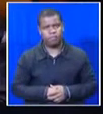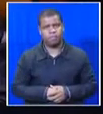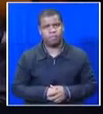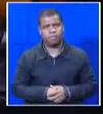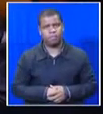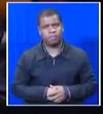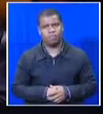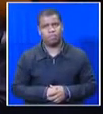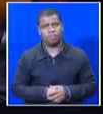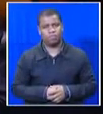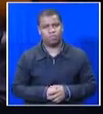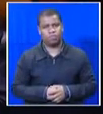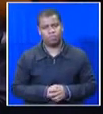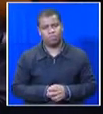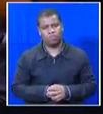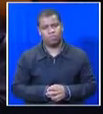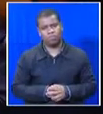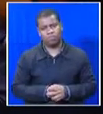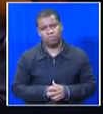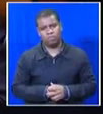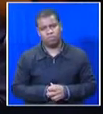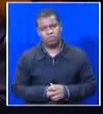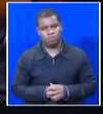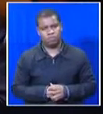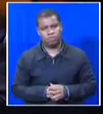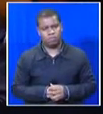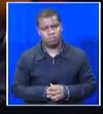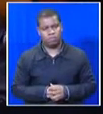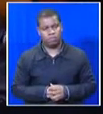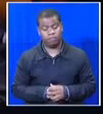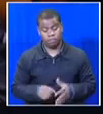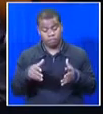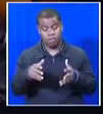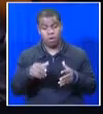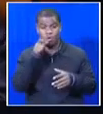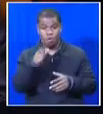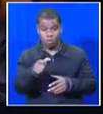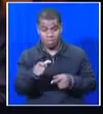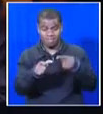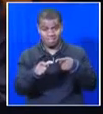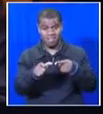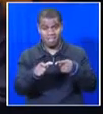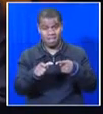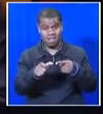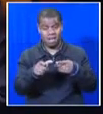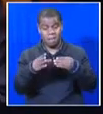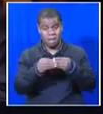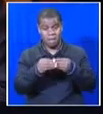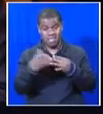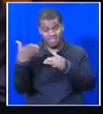it requires a different response to it altogether. This is the comments that members do whilst others are